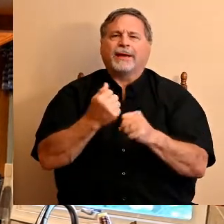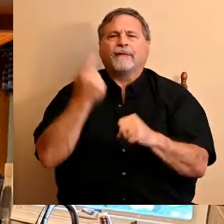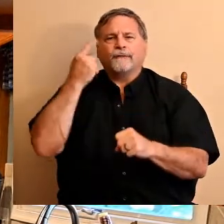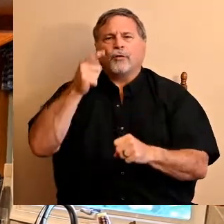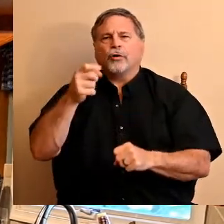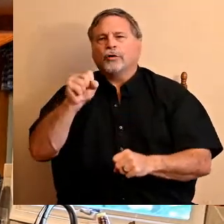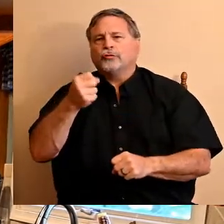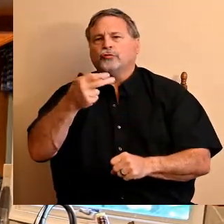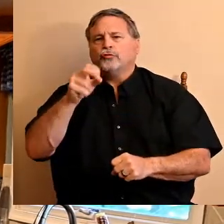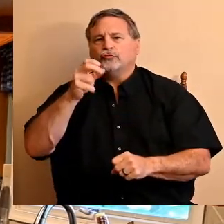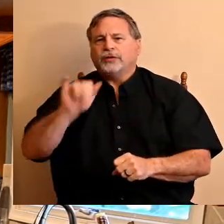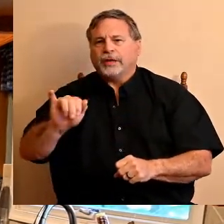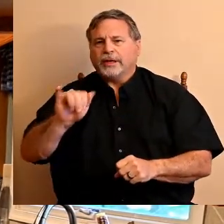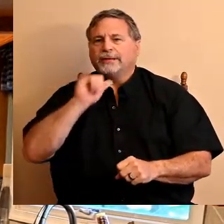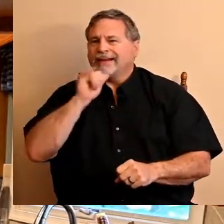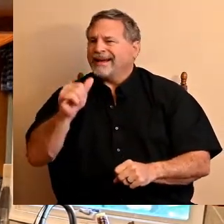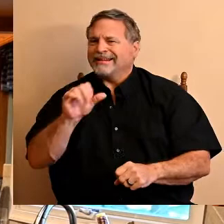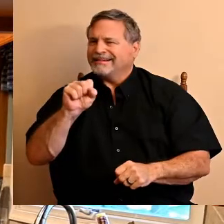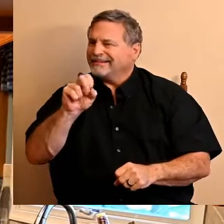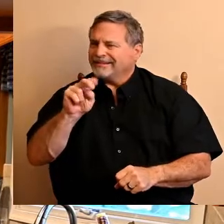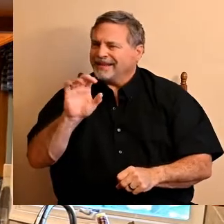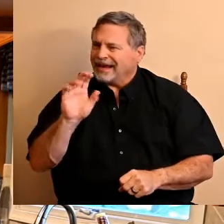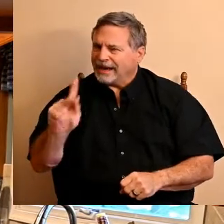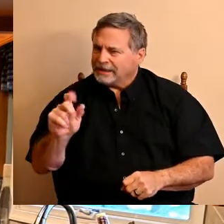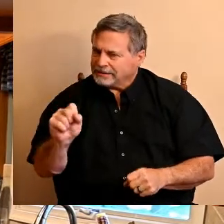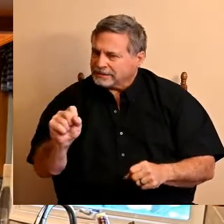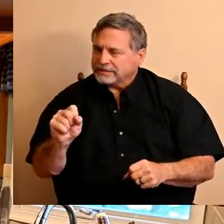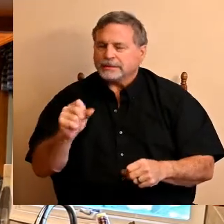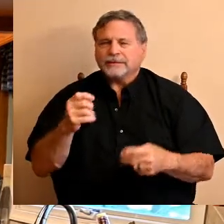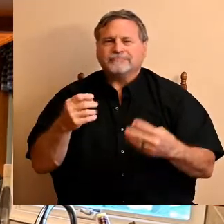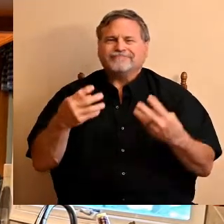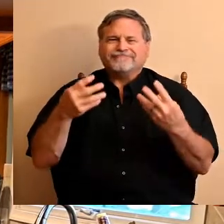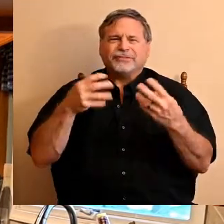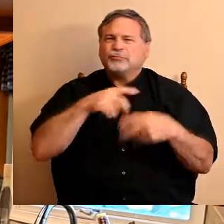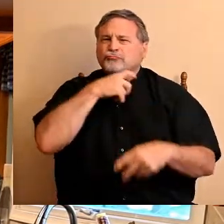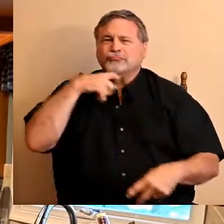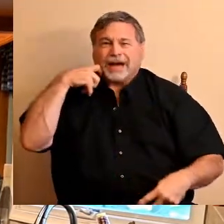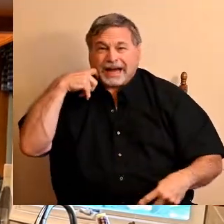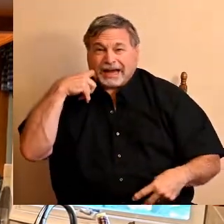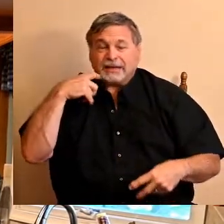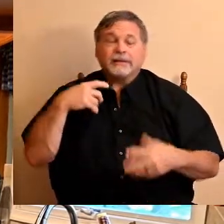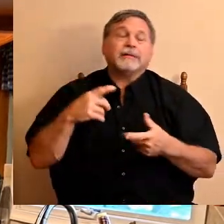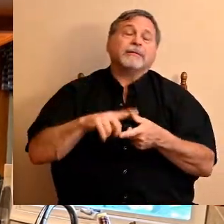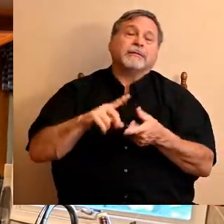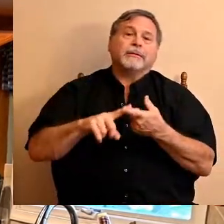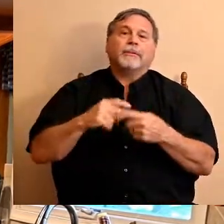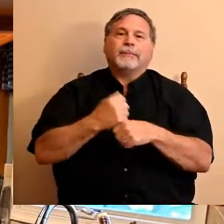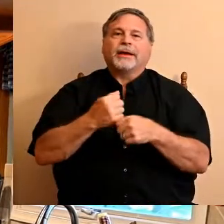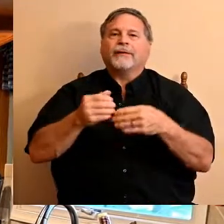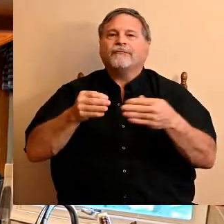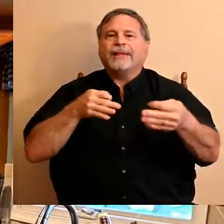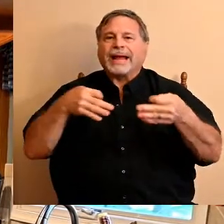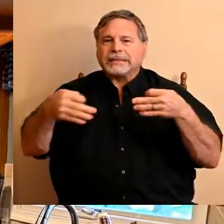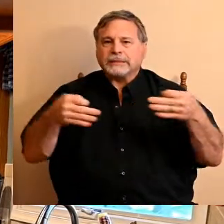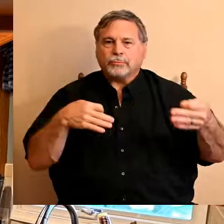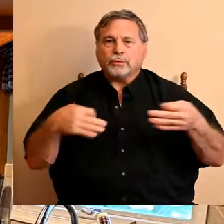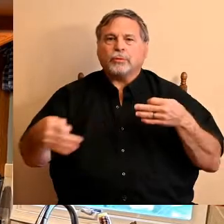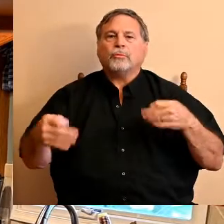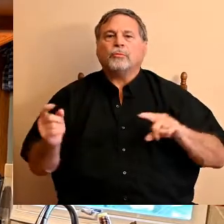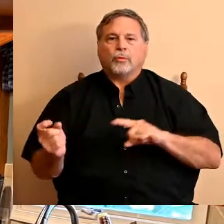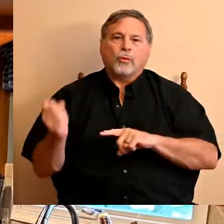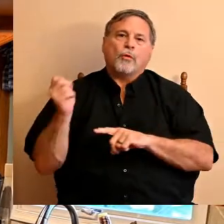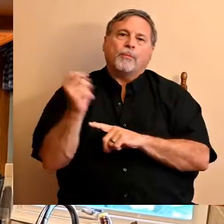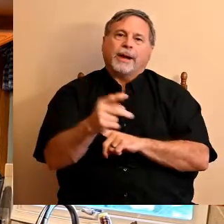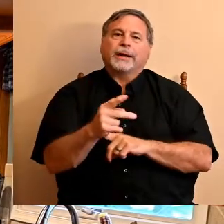bit drier, and they'll crack up as you try to use them. Now to make it pliable, we're going to come over here. We're going to put it